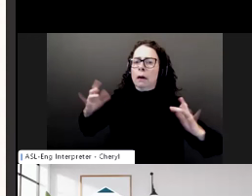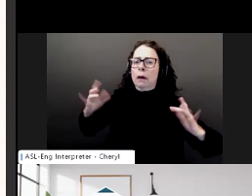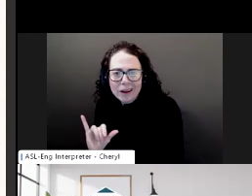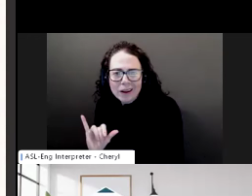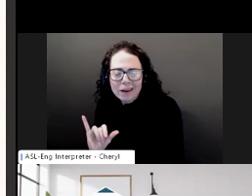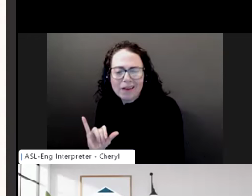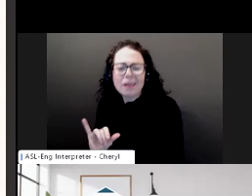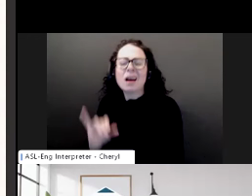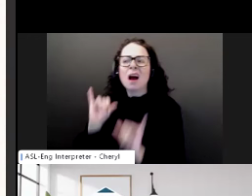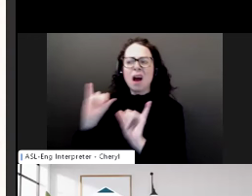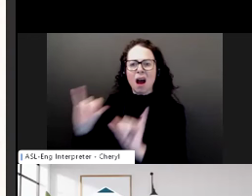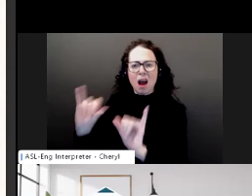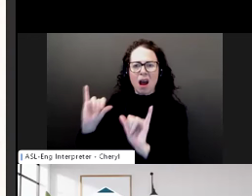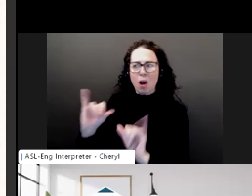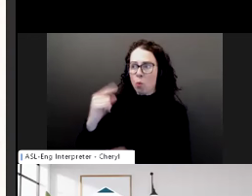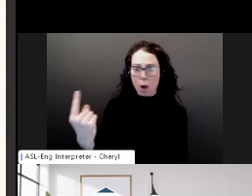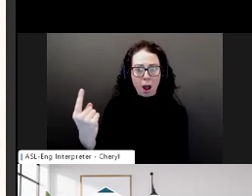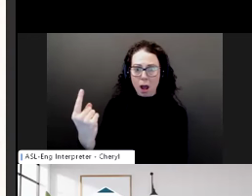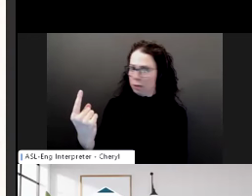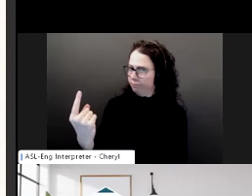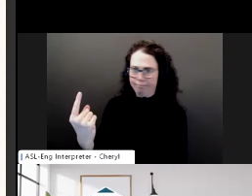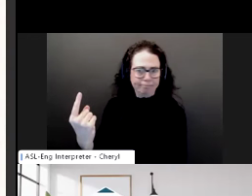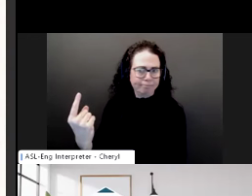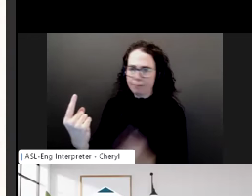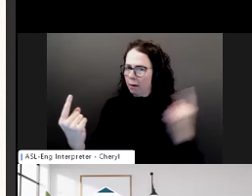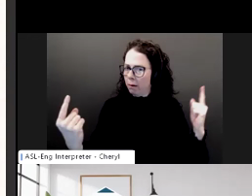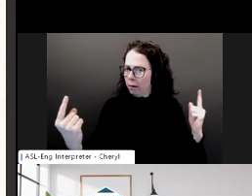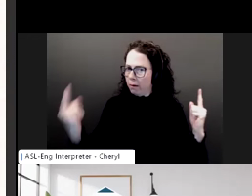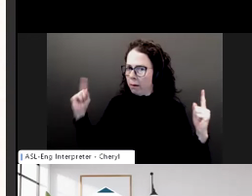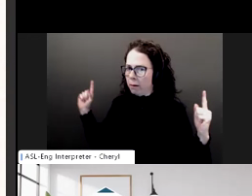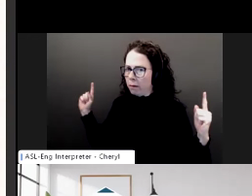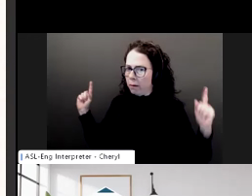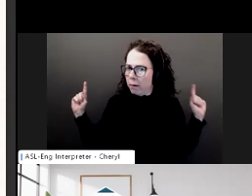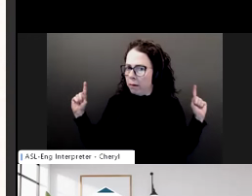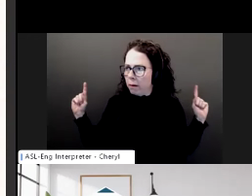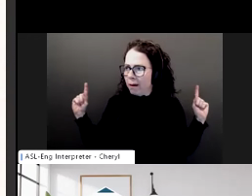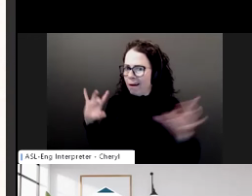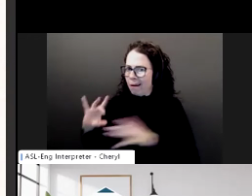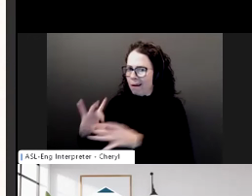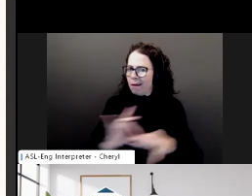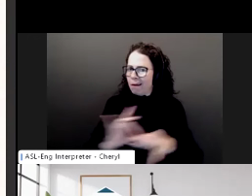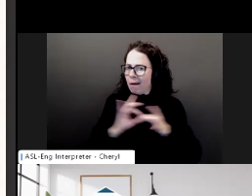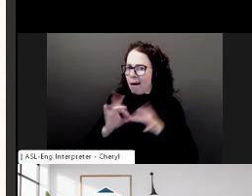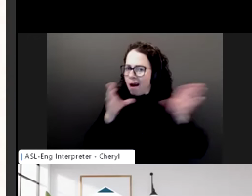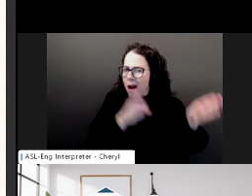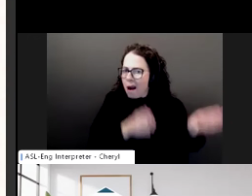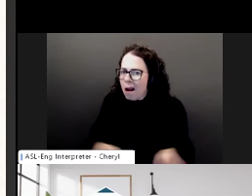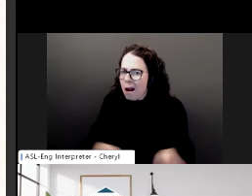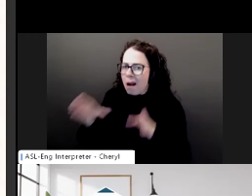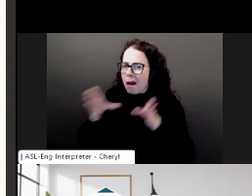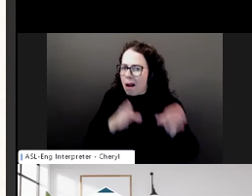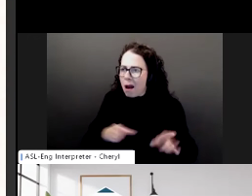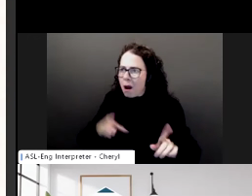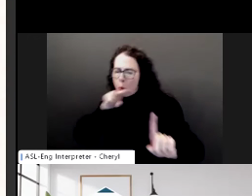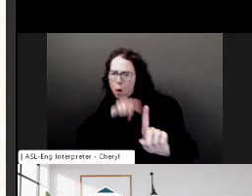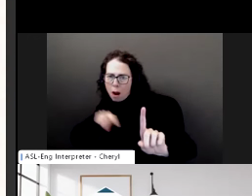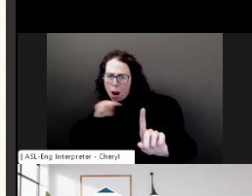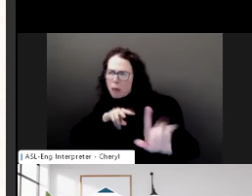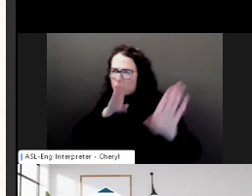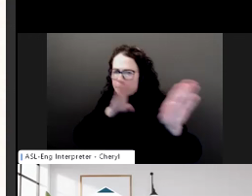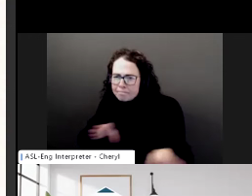it's an organized gang. It's not one individual, that maybe there's a scammer standing on the platform who scouts the targets, and it's somebody else who